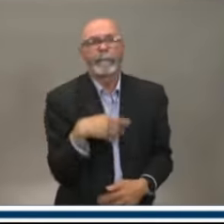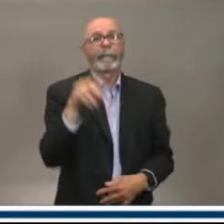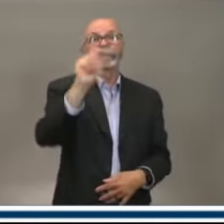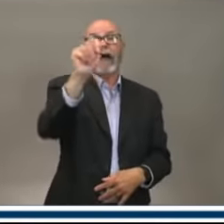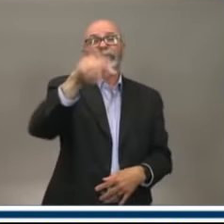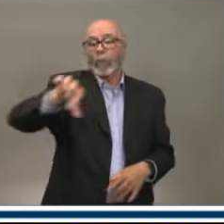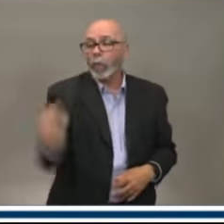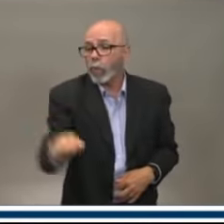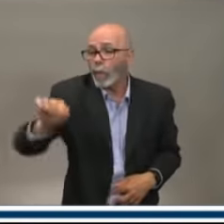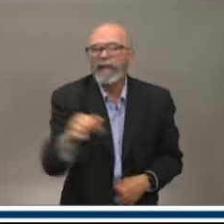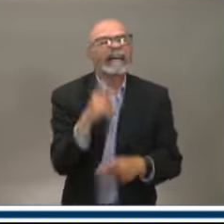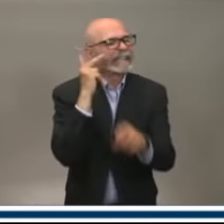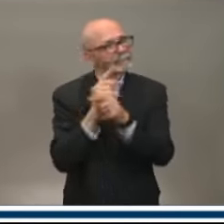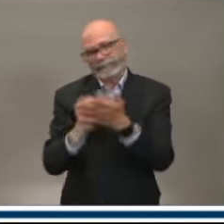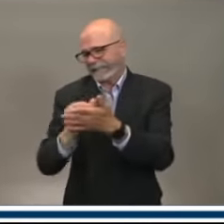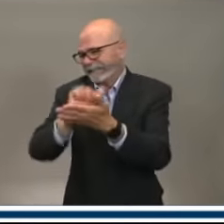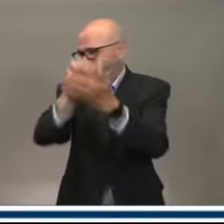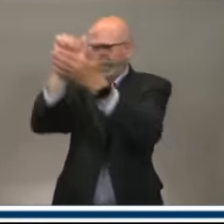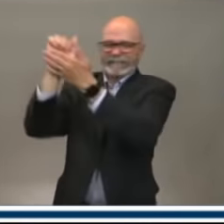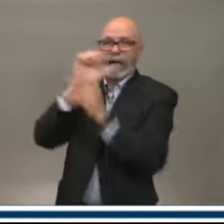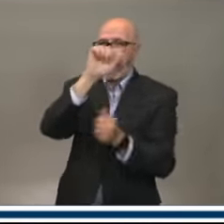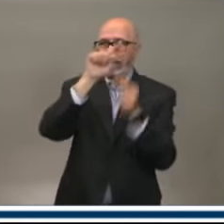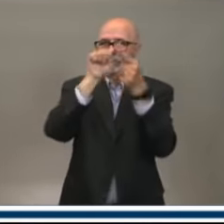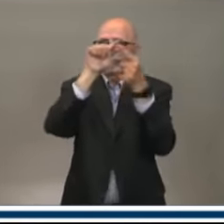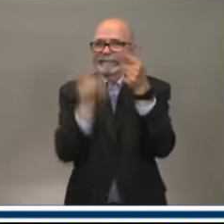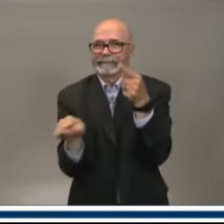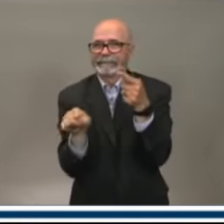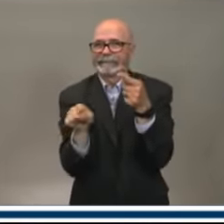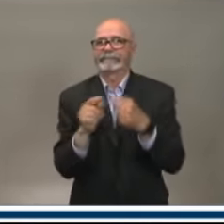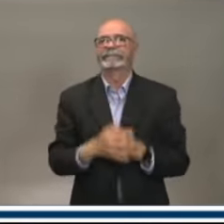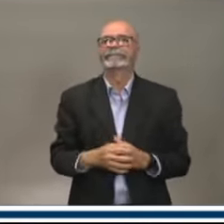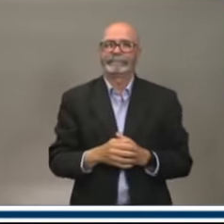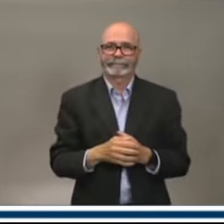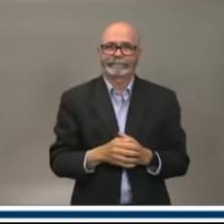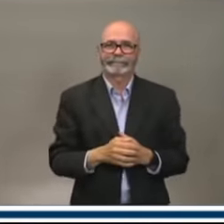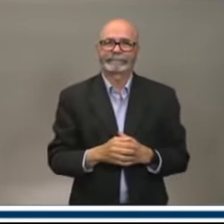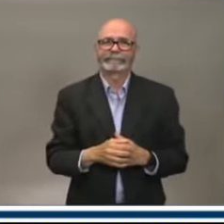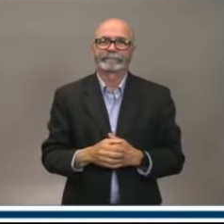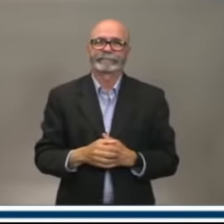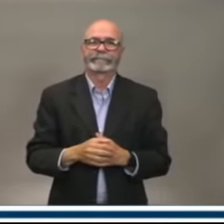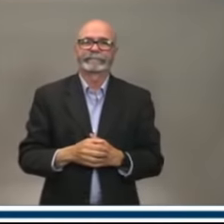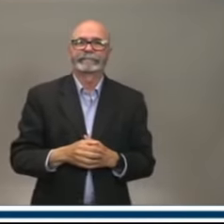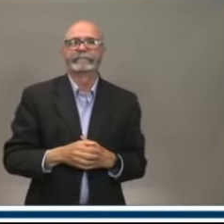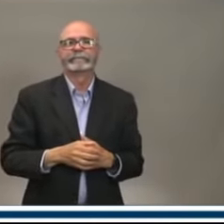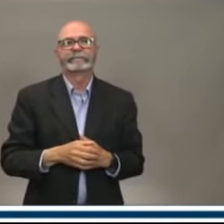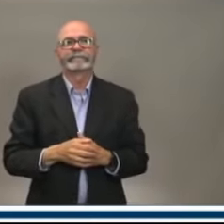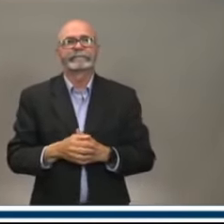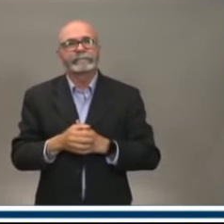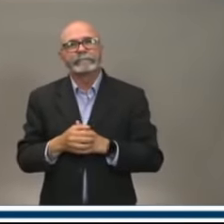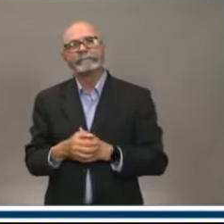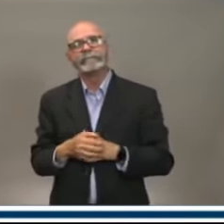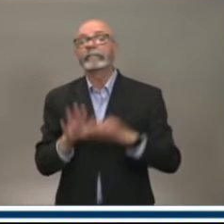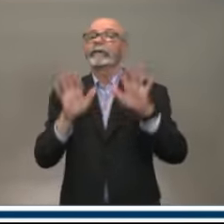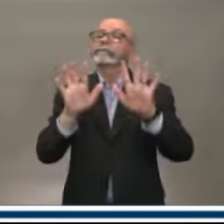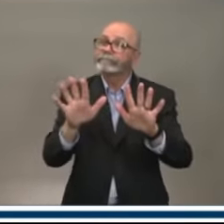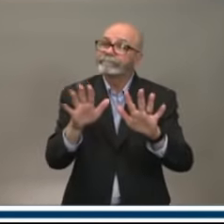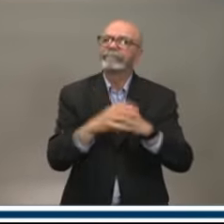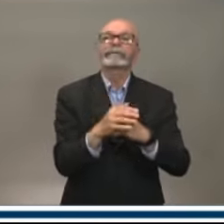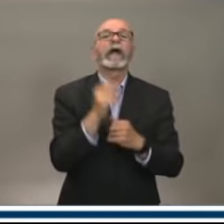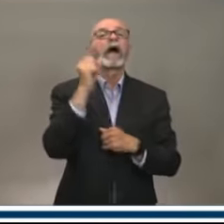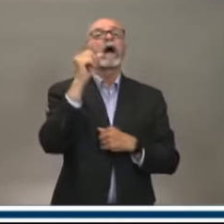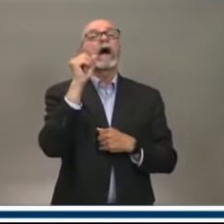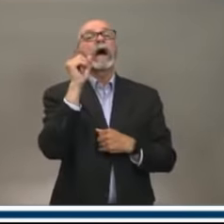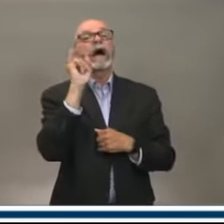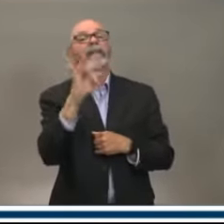they can understand that if people choose that not wearing a non-medical mask when you're out in